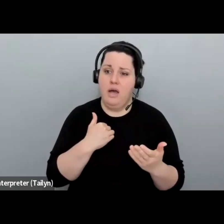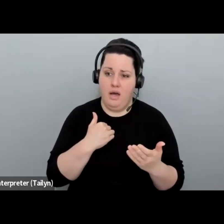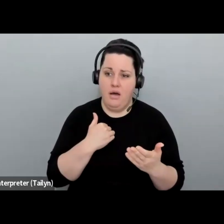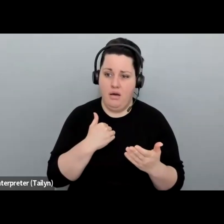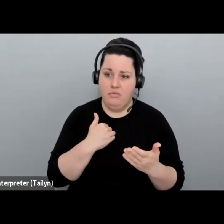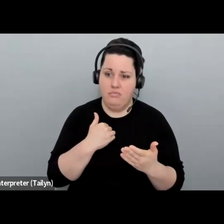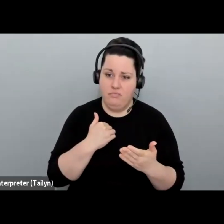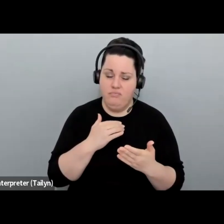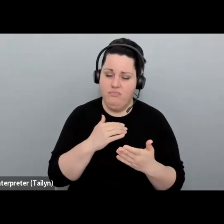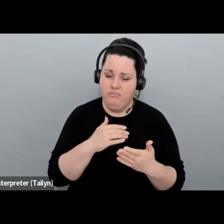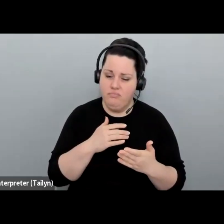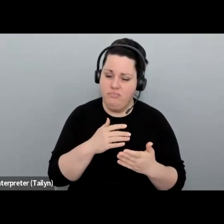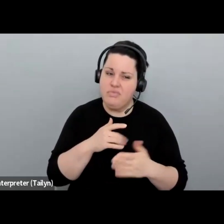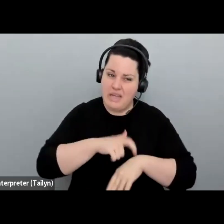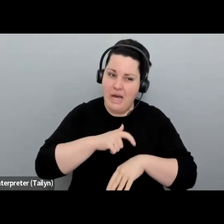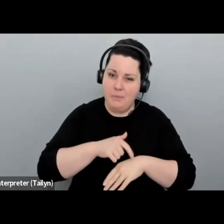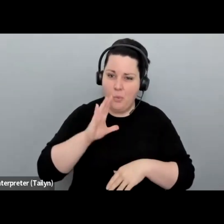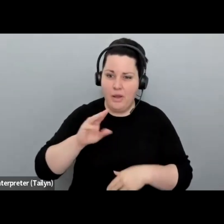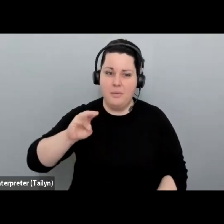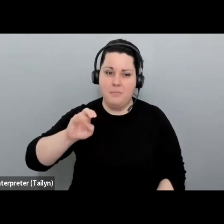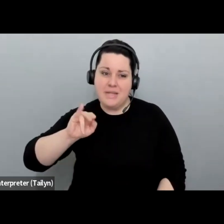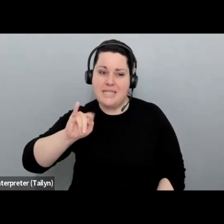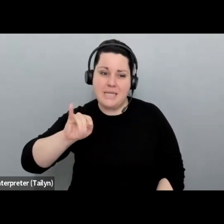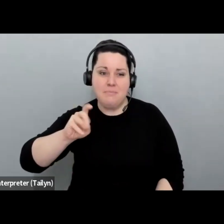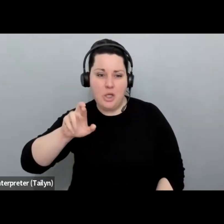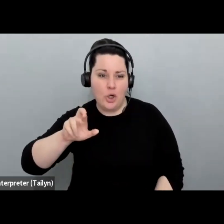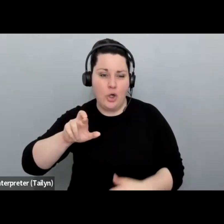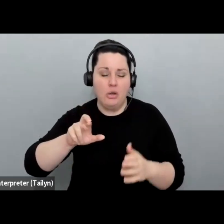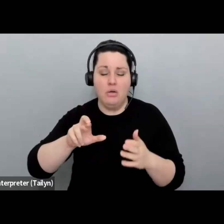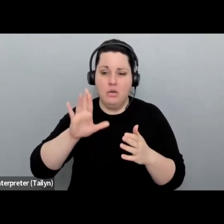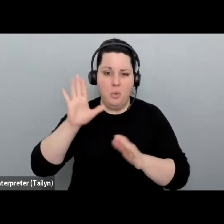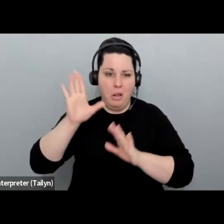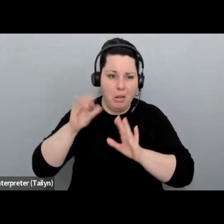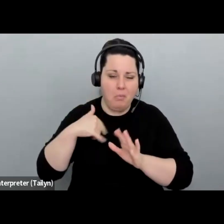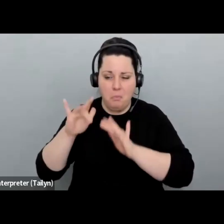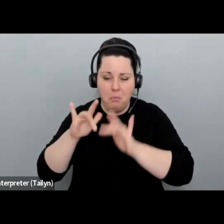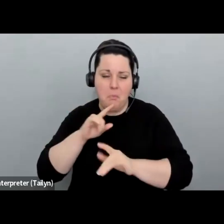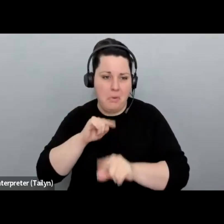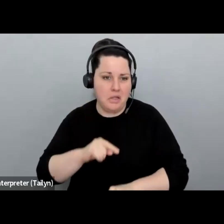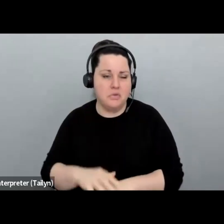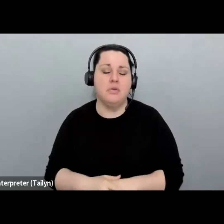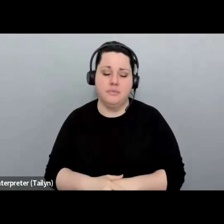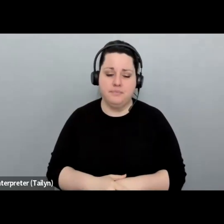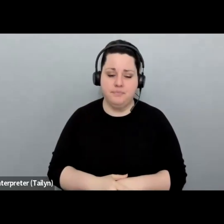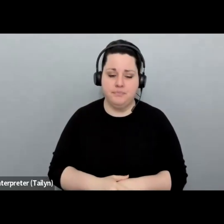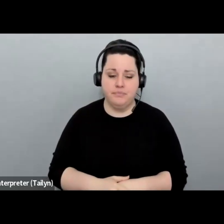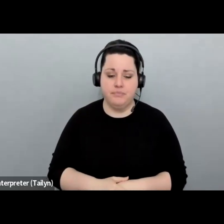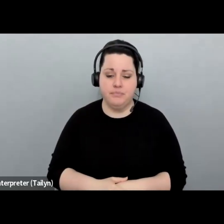spaces in the presentation where we'll do some Mentimeter and hear what you have to say and what questions you're coming to this conversation